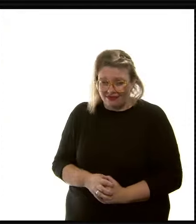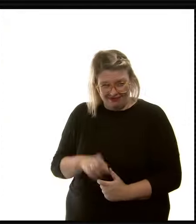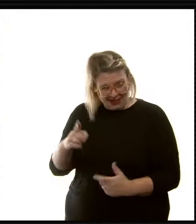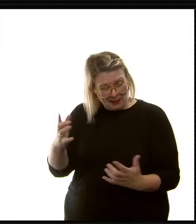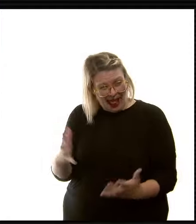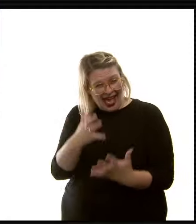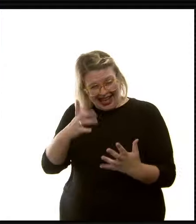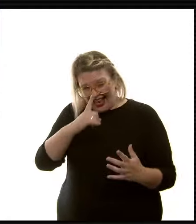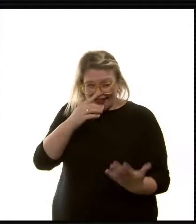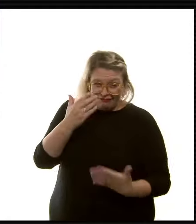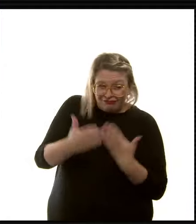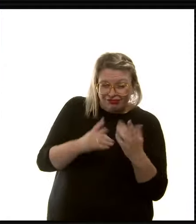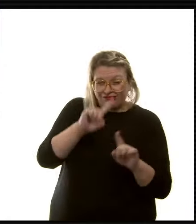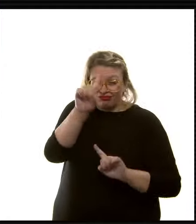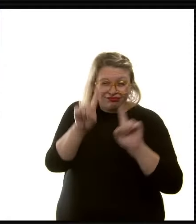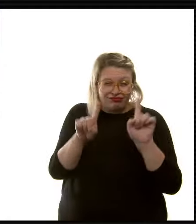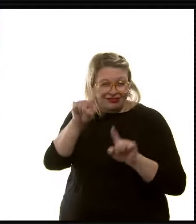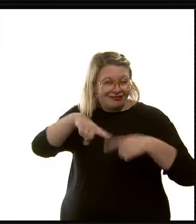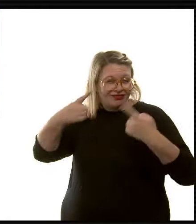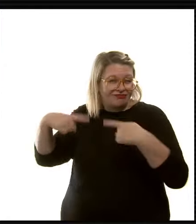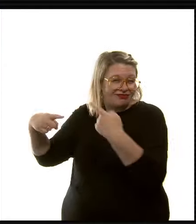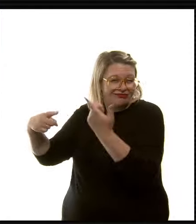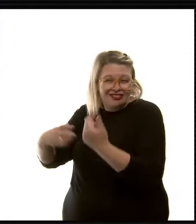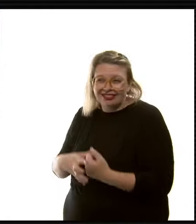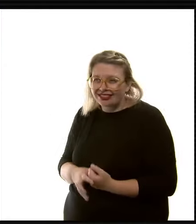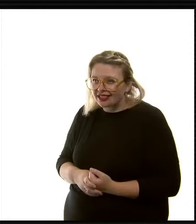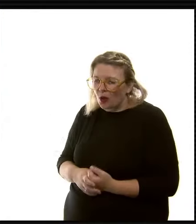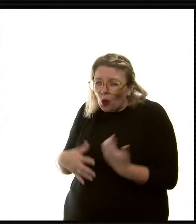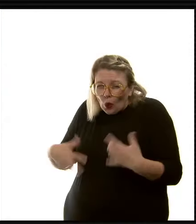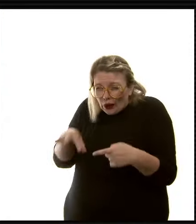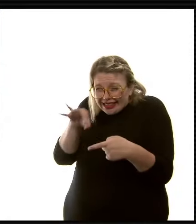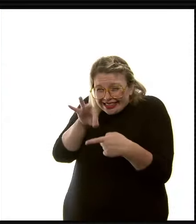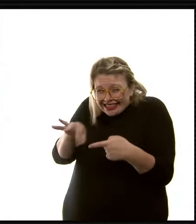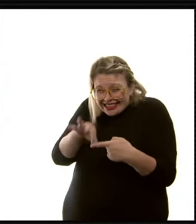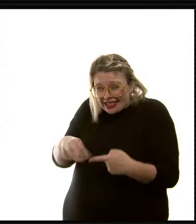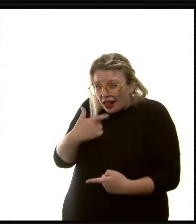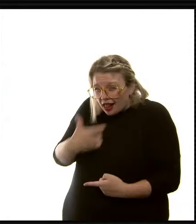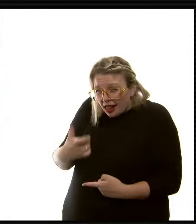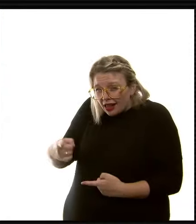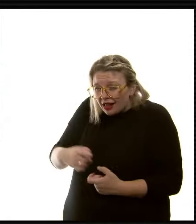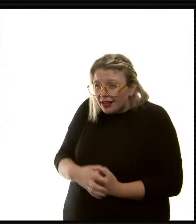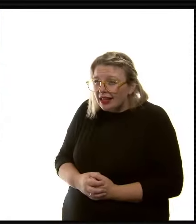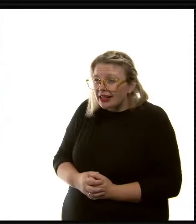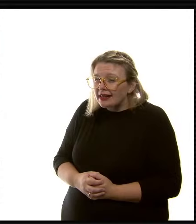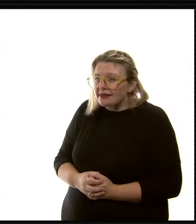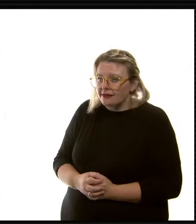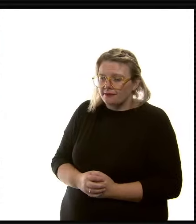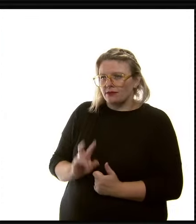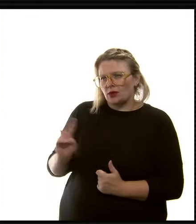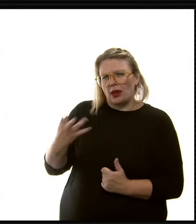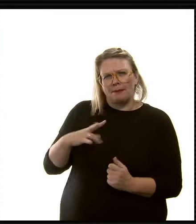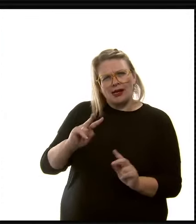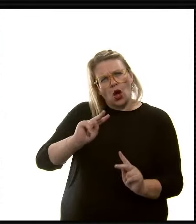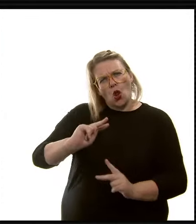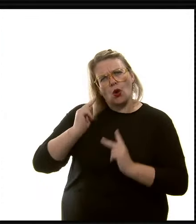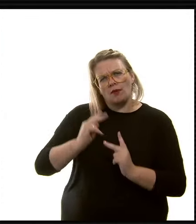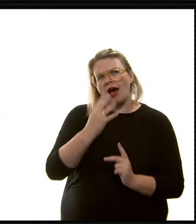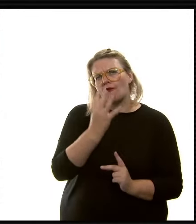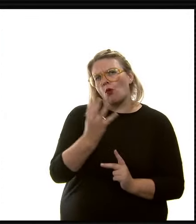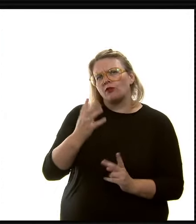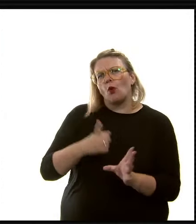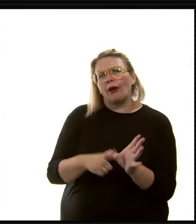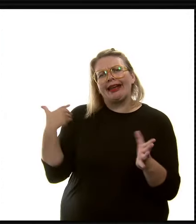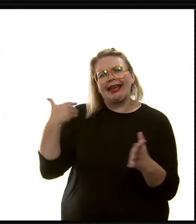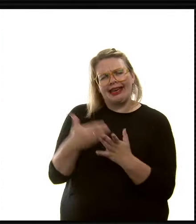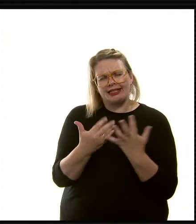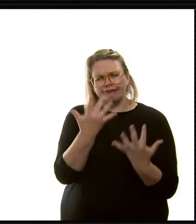Yeah, there's and just to have so fun. much detail crammed inside there. How do you get it all in? Well, we looked at a lot of old LEGO castles, like I said.